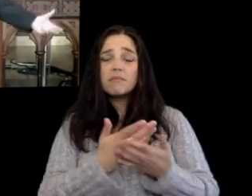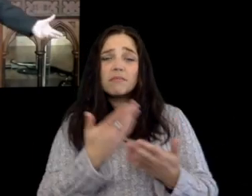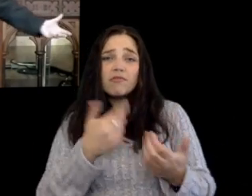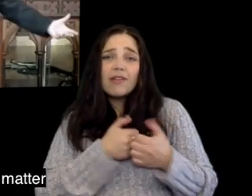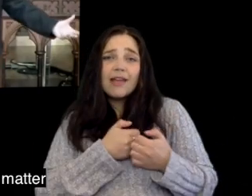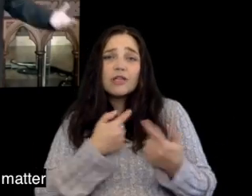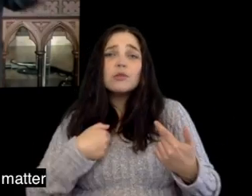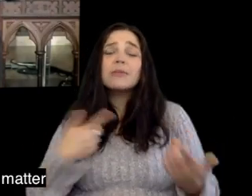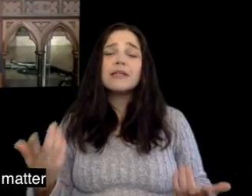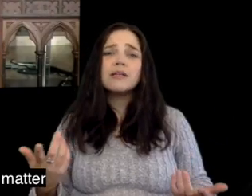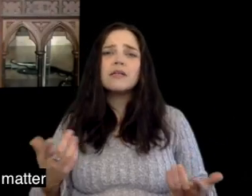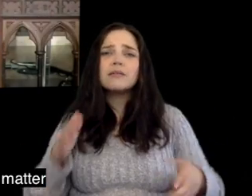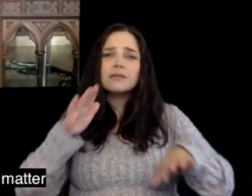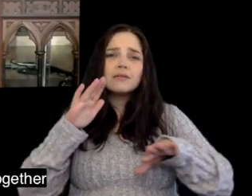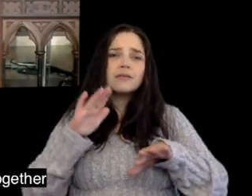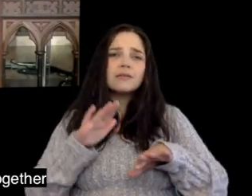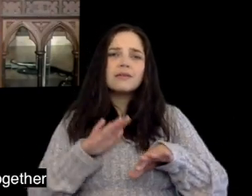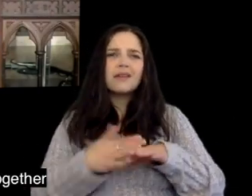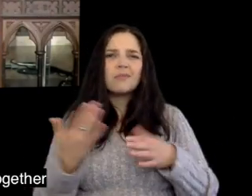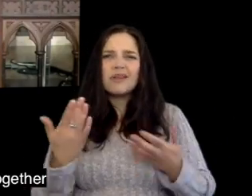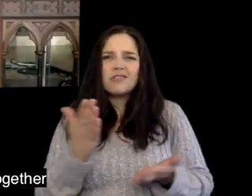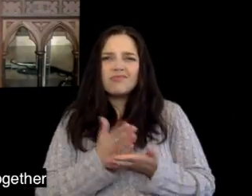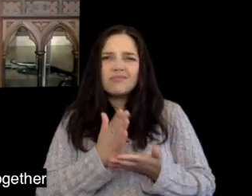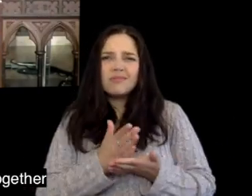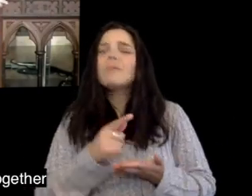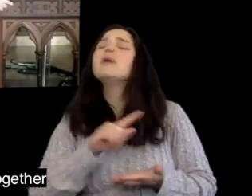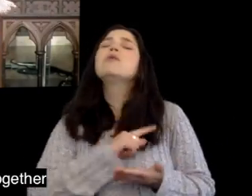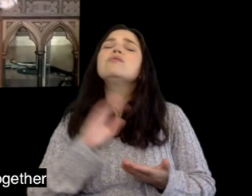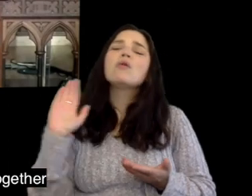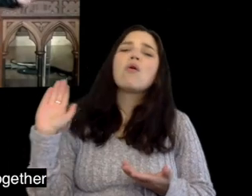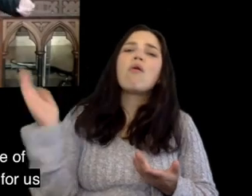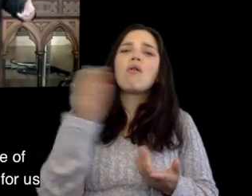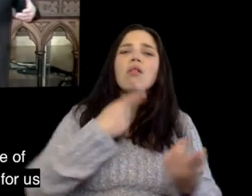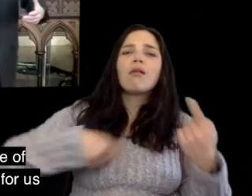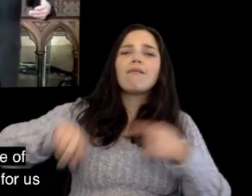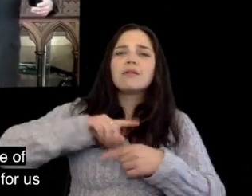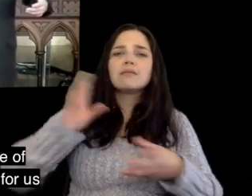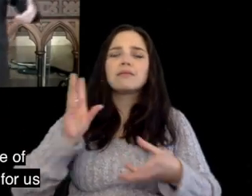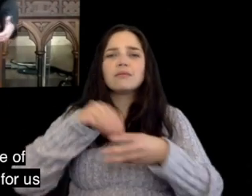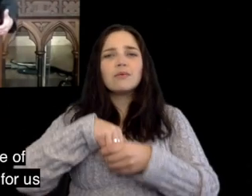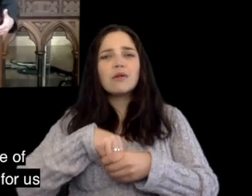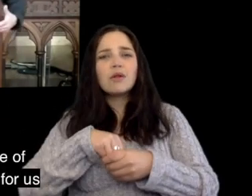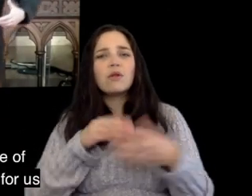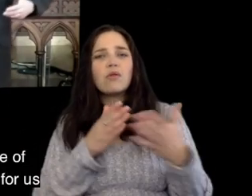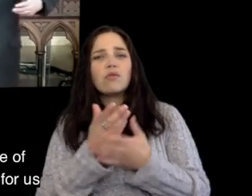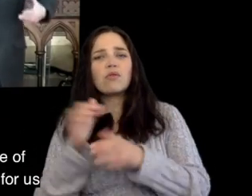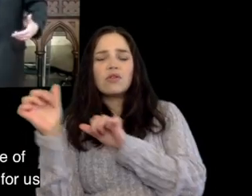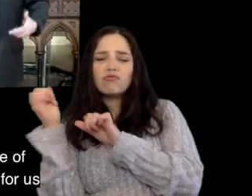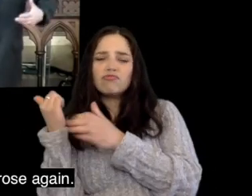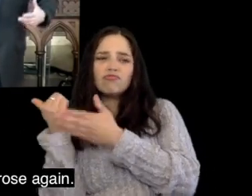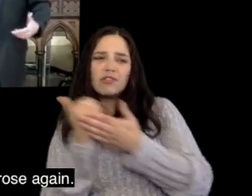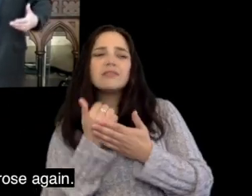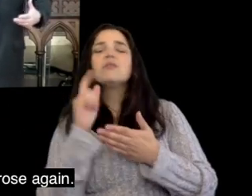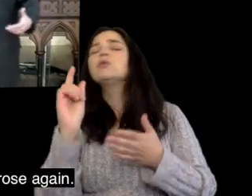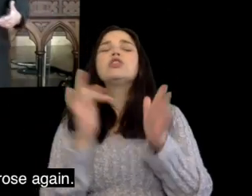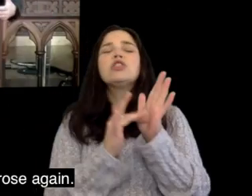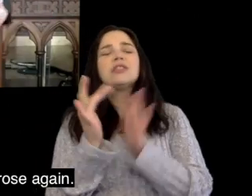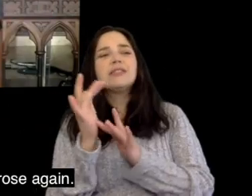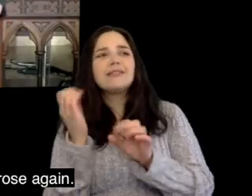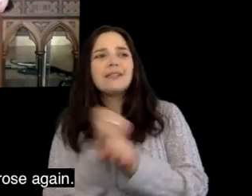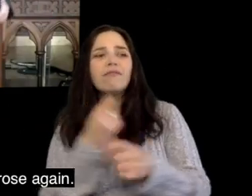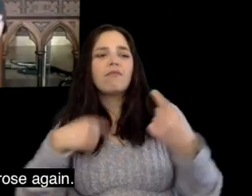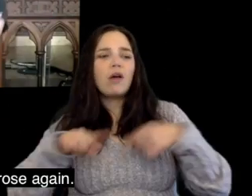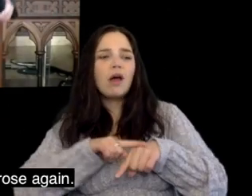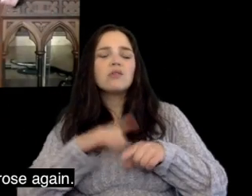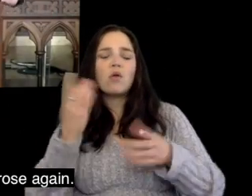been really kind to me, it doesn't in one sense matter, because all of us are together because of the grace of what Jesus Christ did for